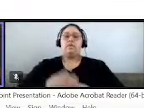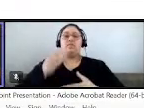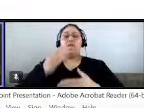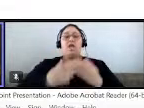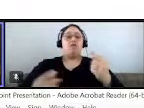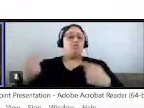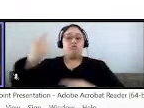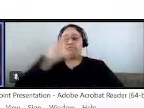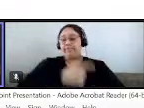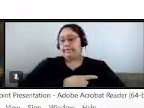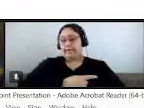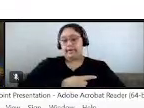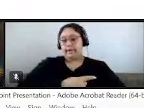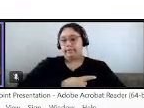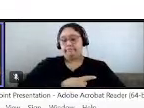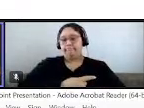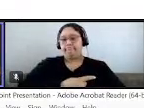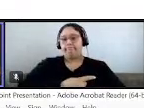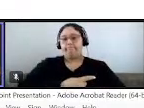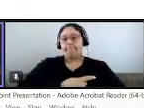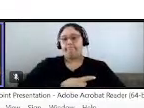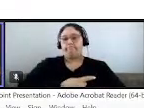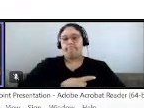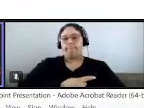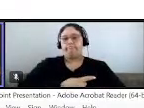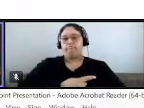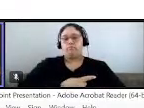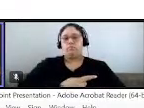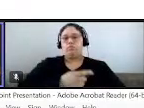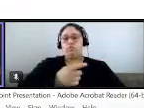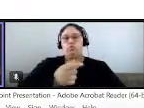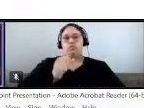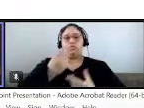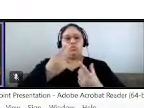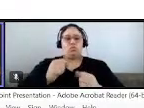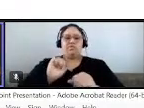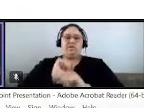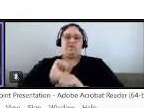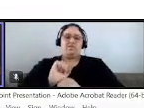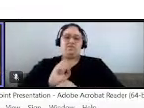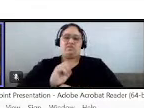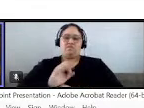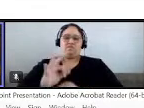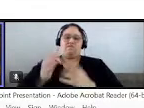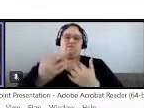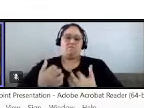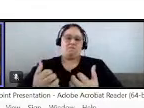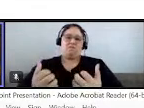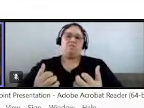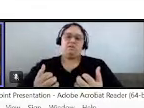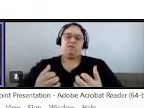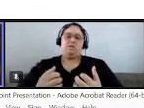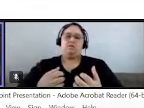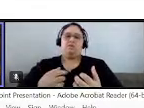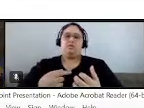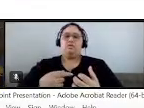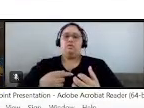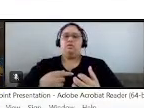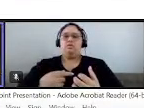day, it's when you performing the functions of Parliament, and it